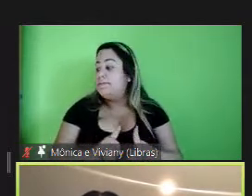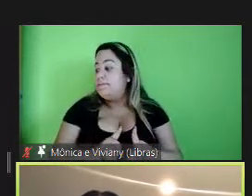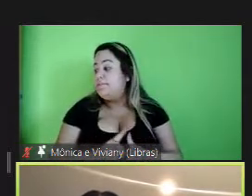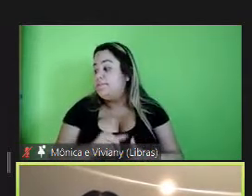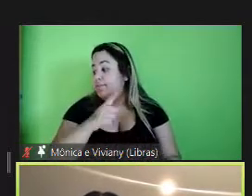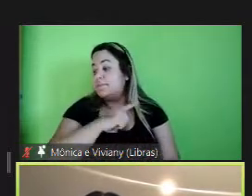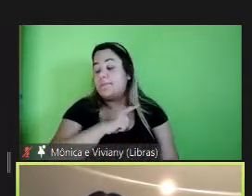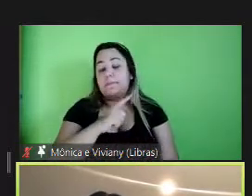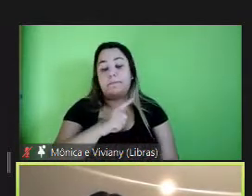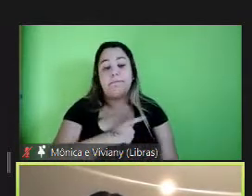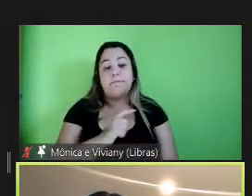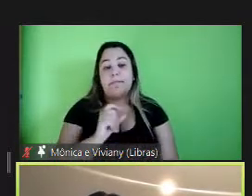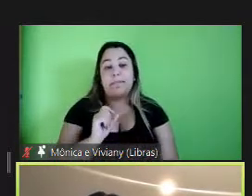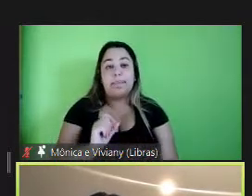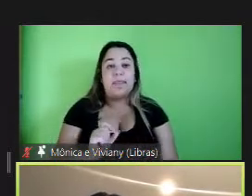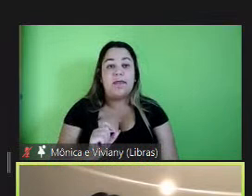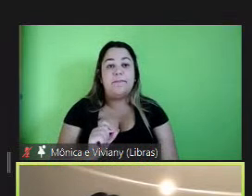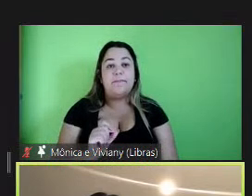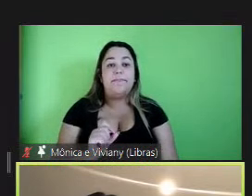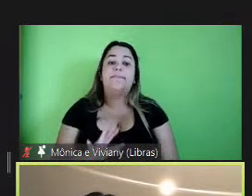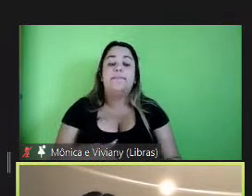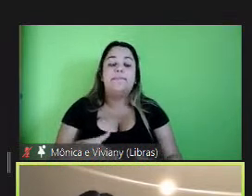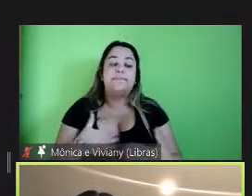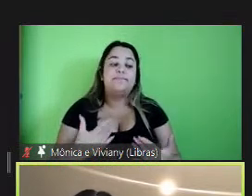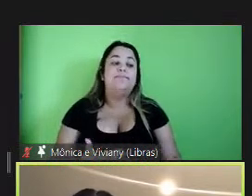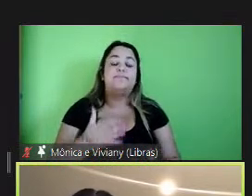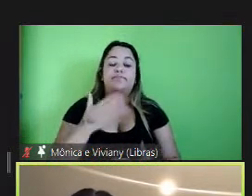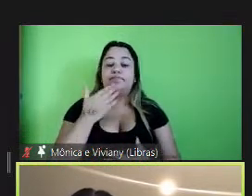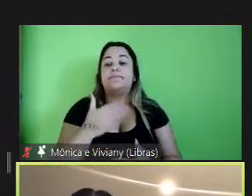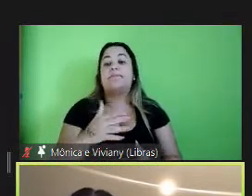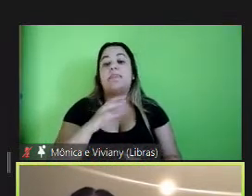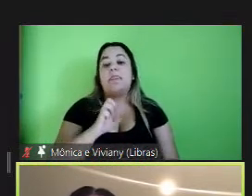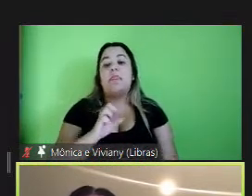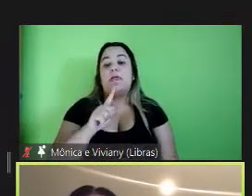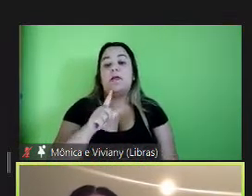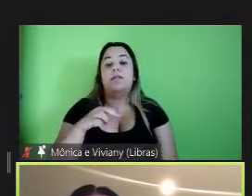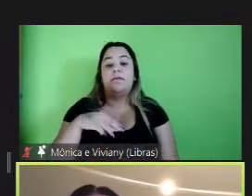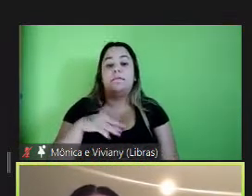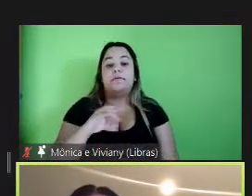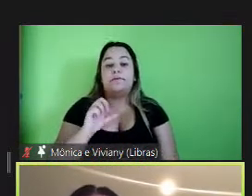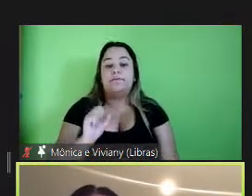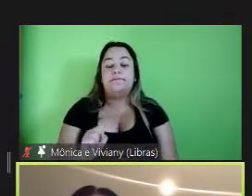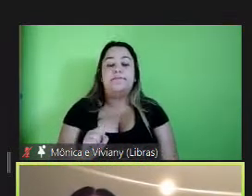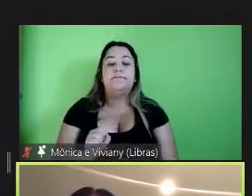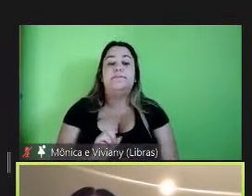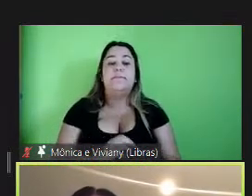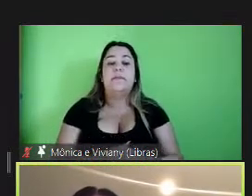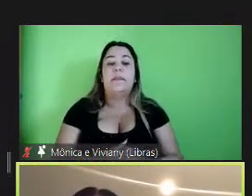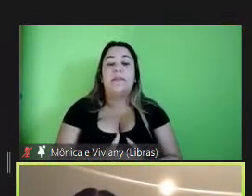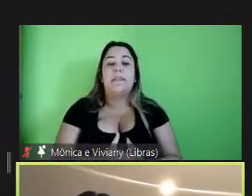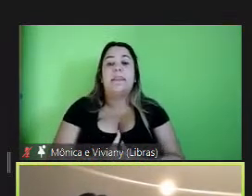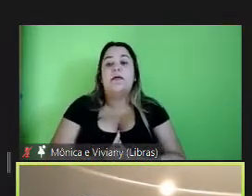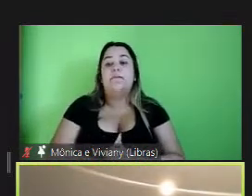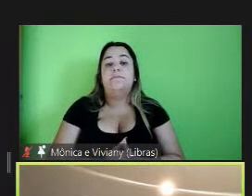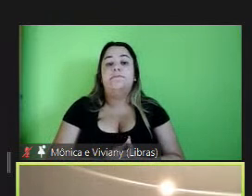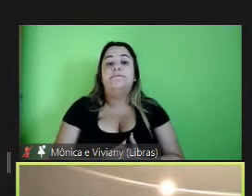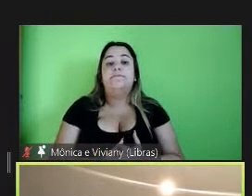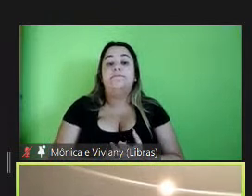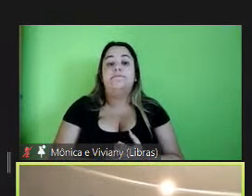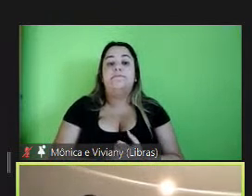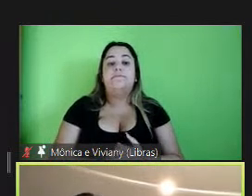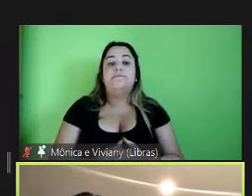different elements of work as well. And it was trying to, I think, as part of that process,